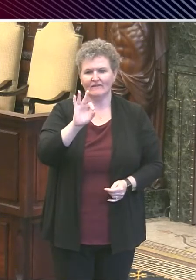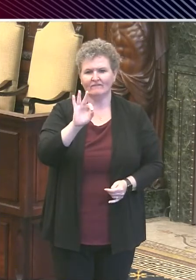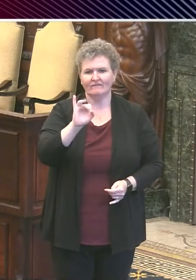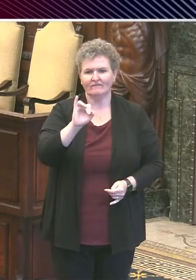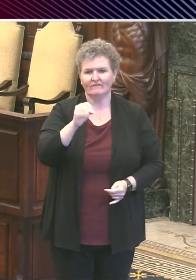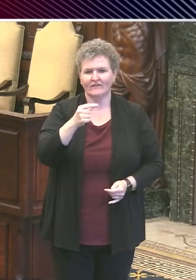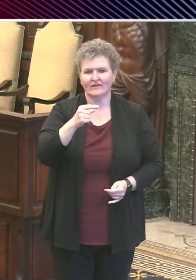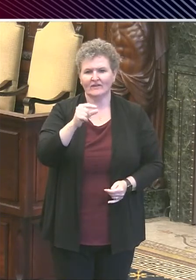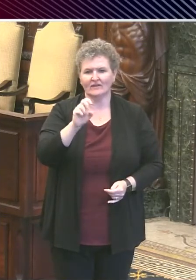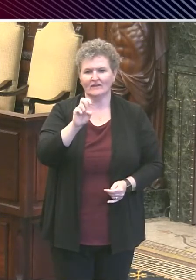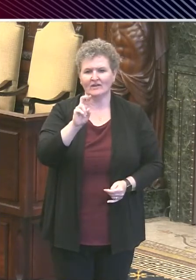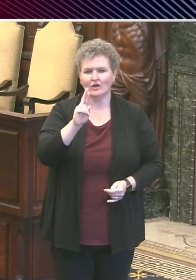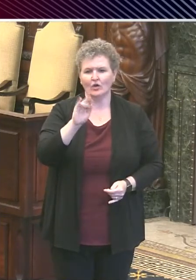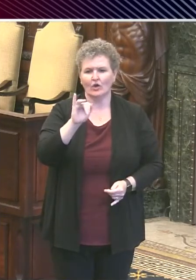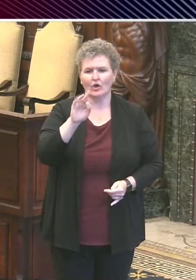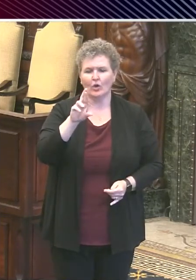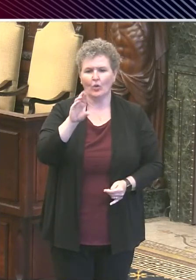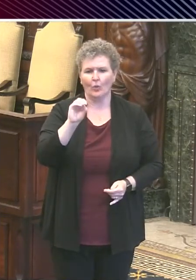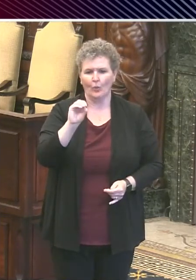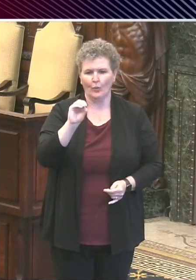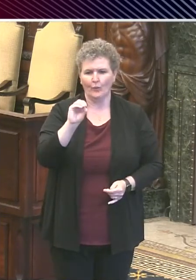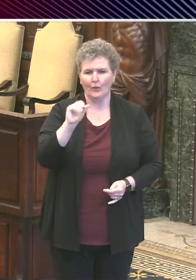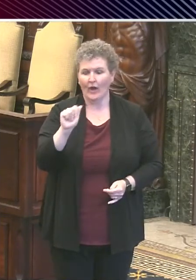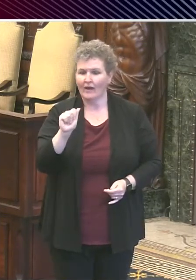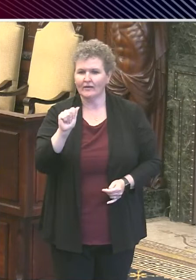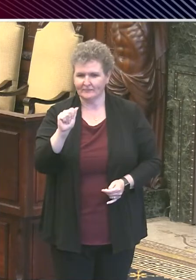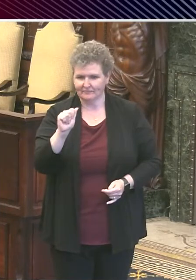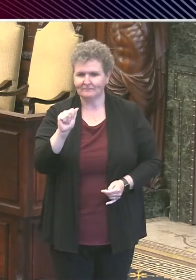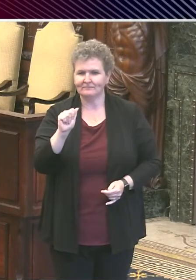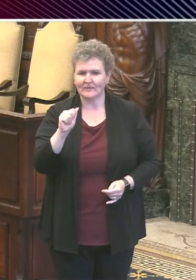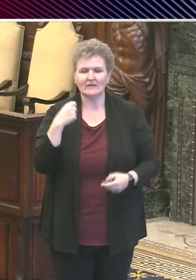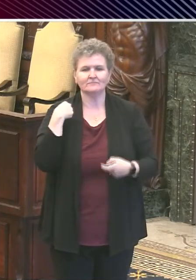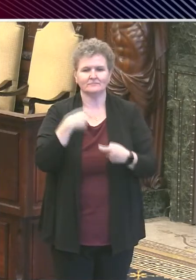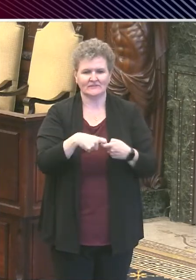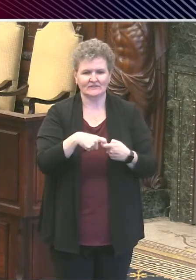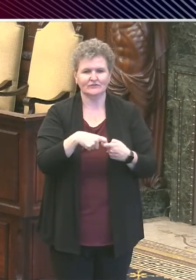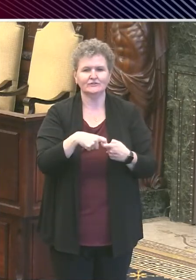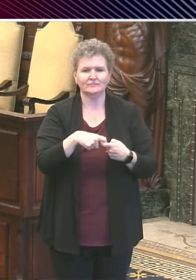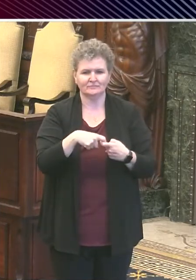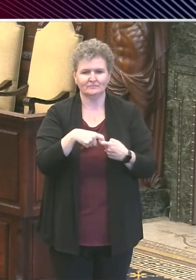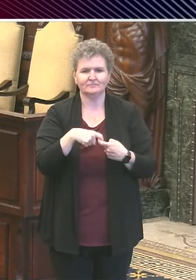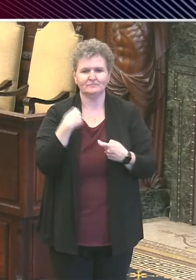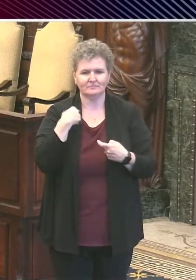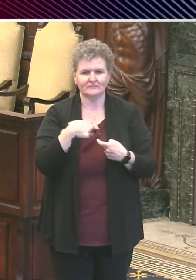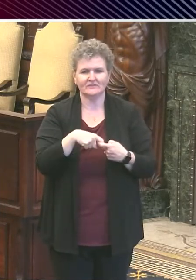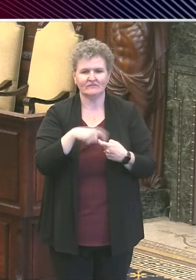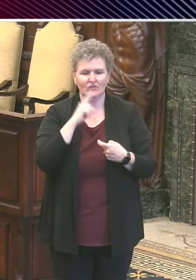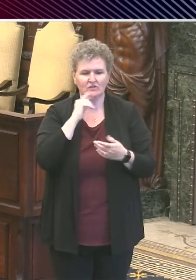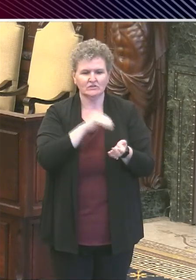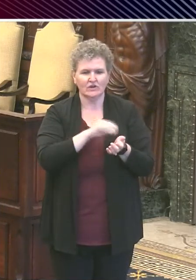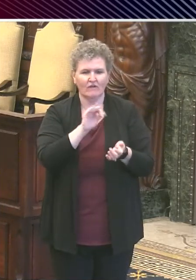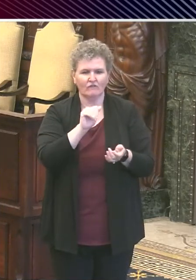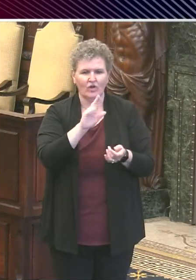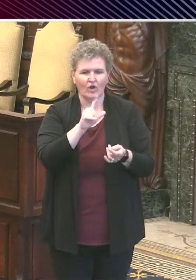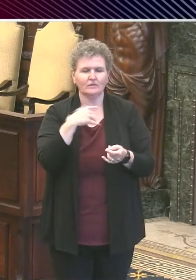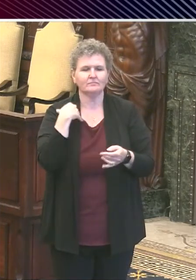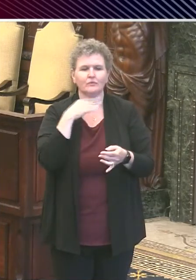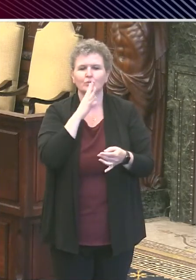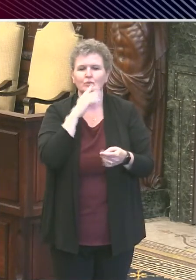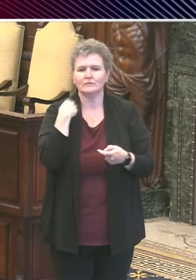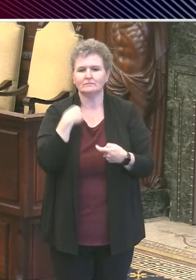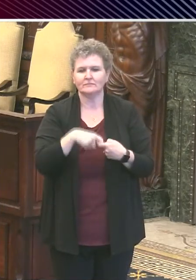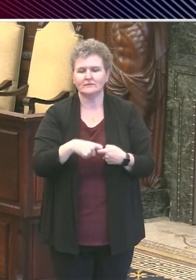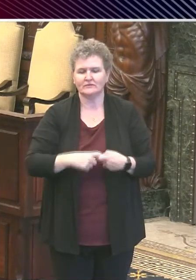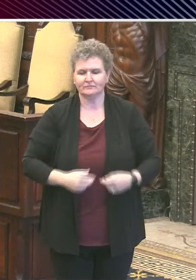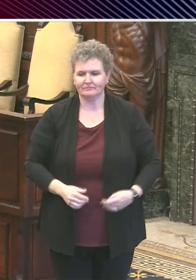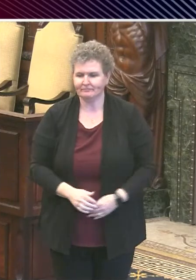Okay, good afternoon, everyone. I have two questions. The first one going to be for Dr. Farley, but I need translation. Armando, por